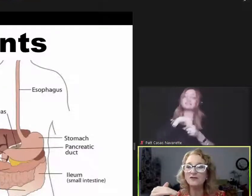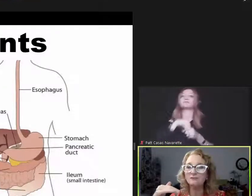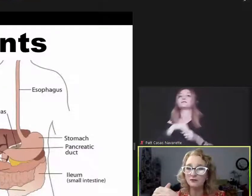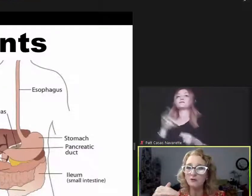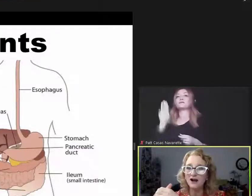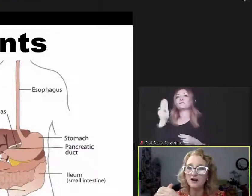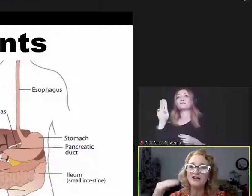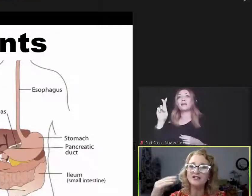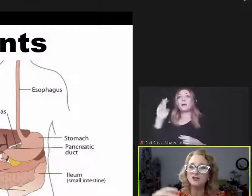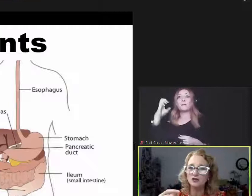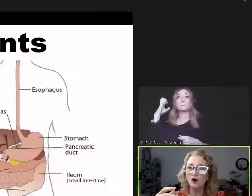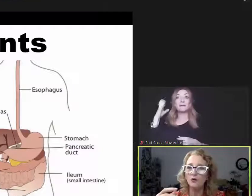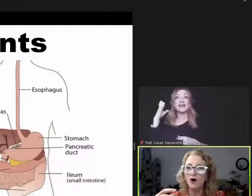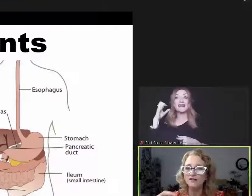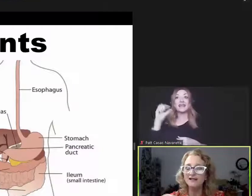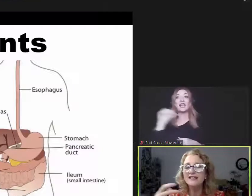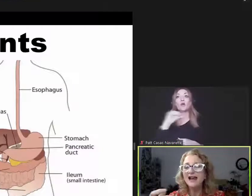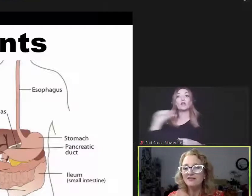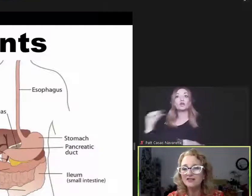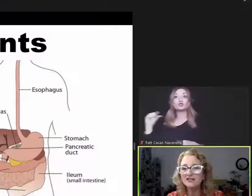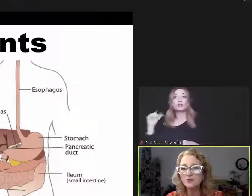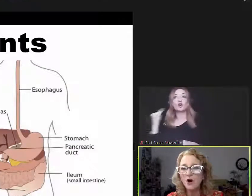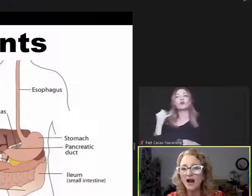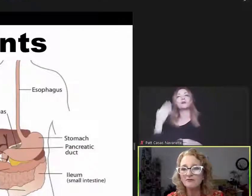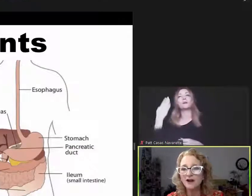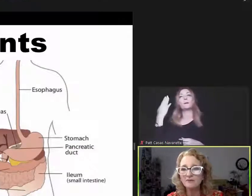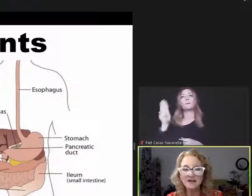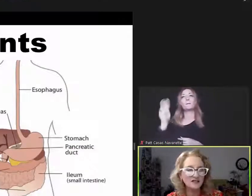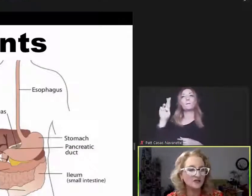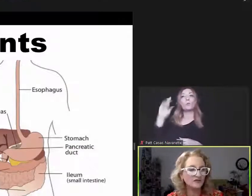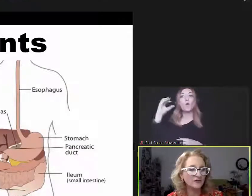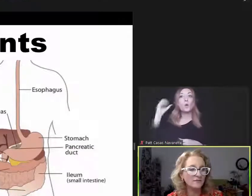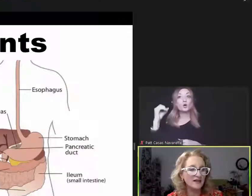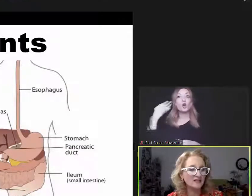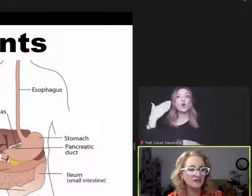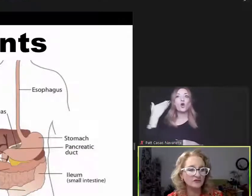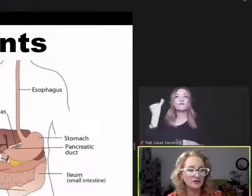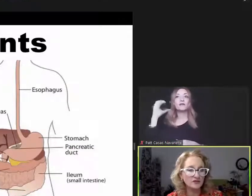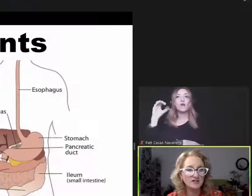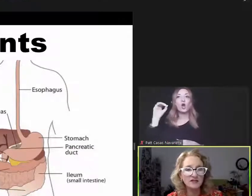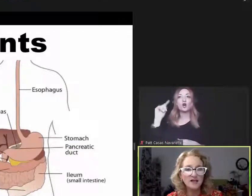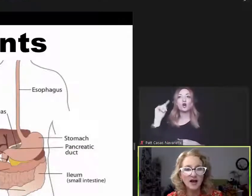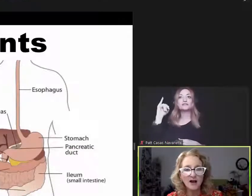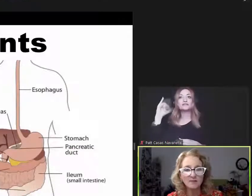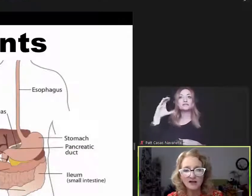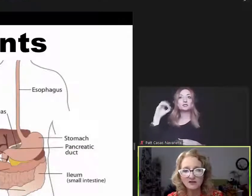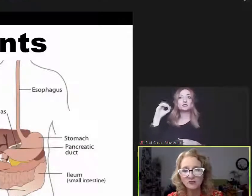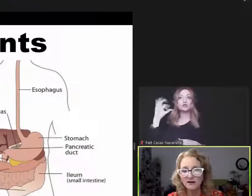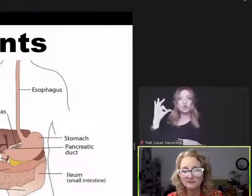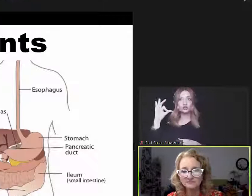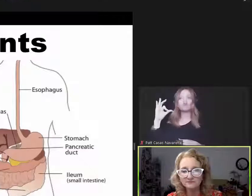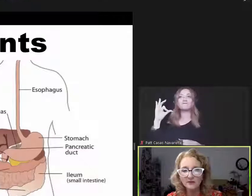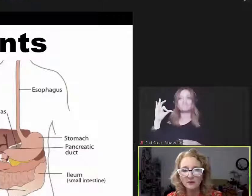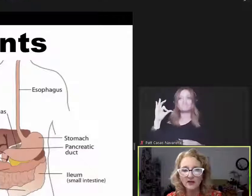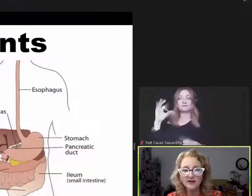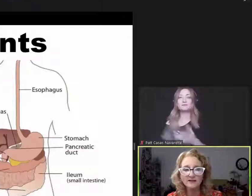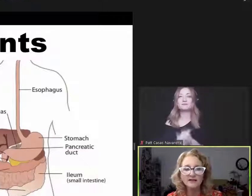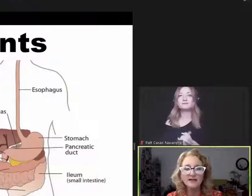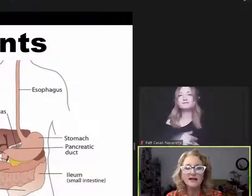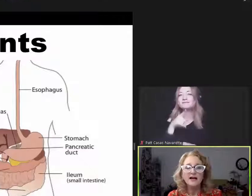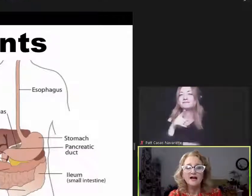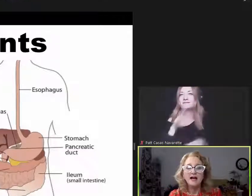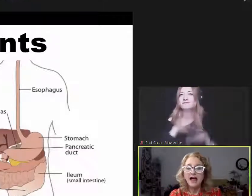bacteria, the probiotic, to grow on. And this is why I recommended the fermented foods as well.